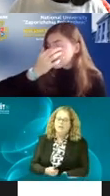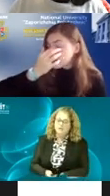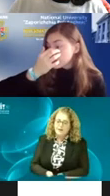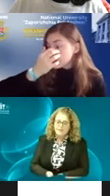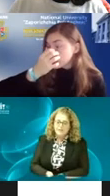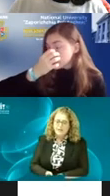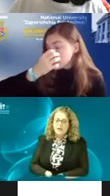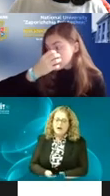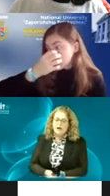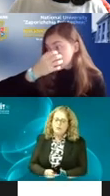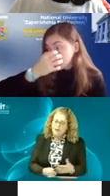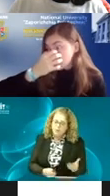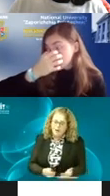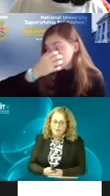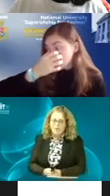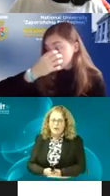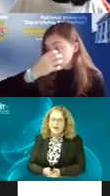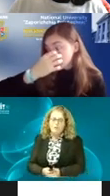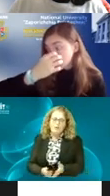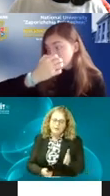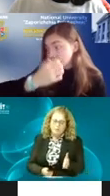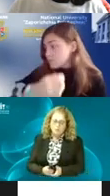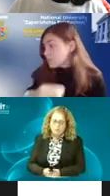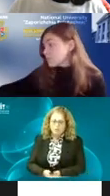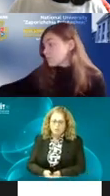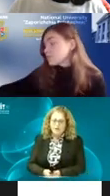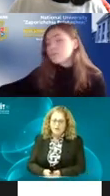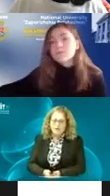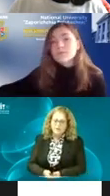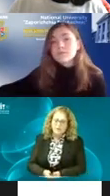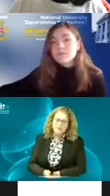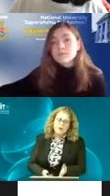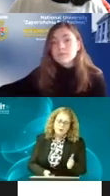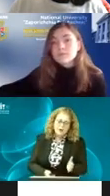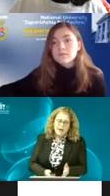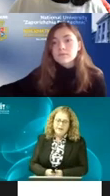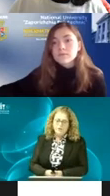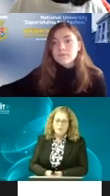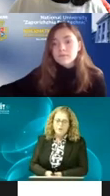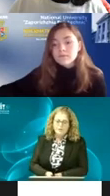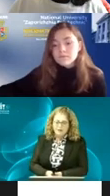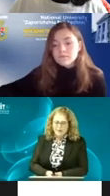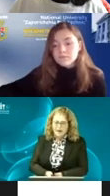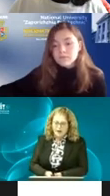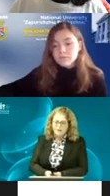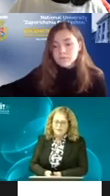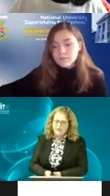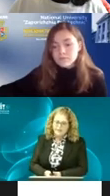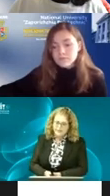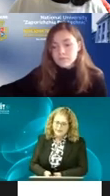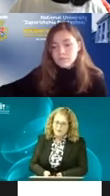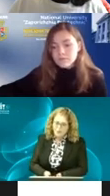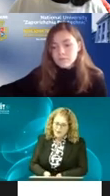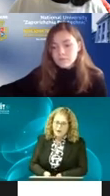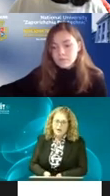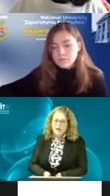multimodal interfaces, which I will elaborate, and I wrote a book a few years ago, and a new book is coming out next